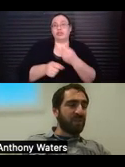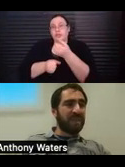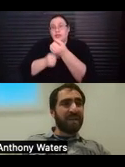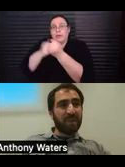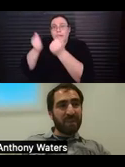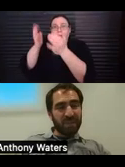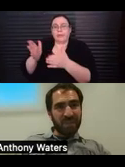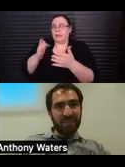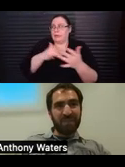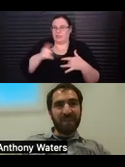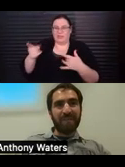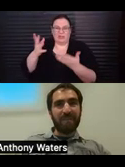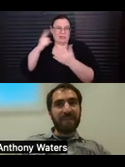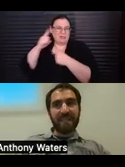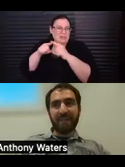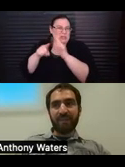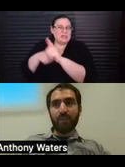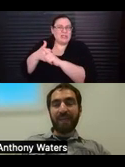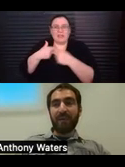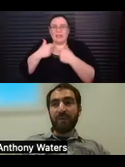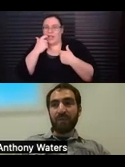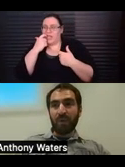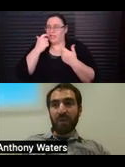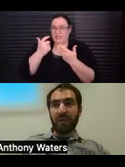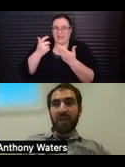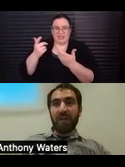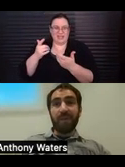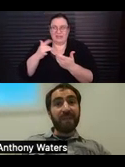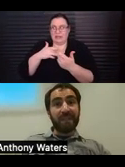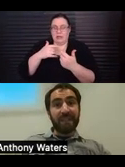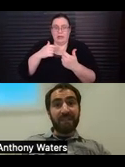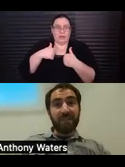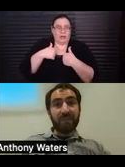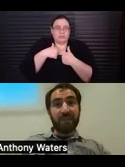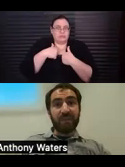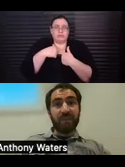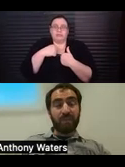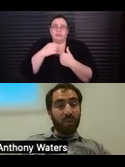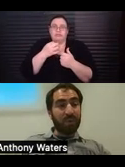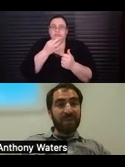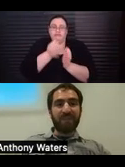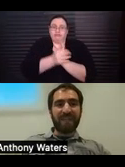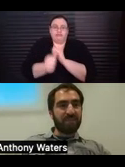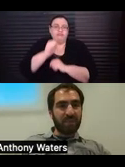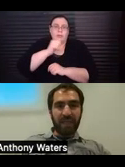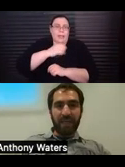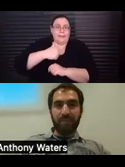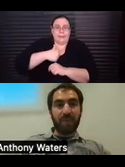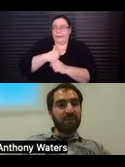concerned is suicidal, but you're starting to feel like maybe it's getting a little bit out of your ability to support or